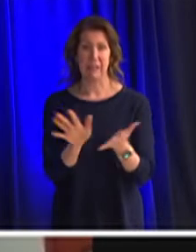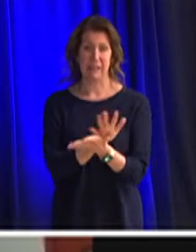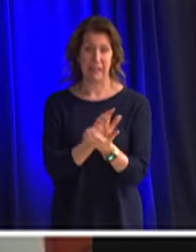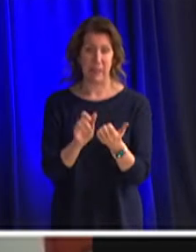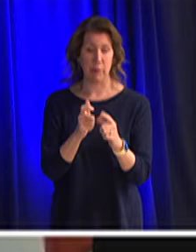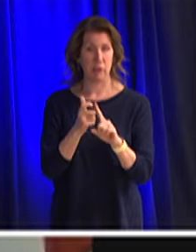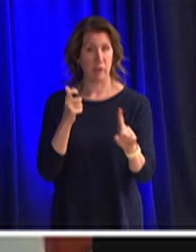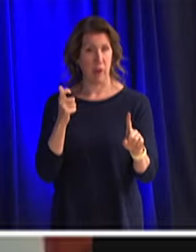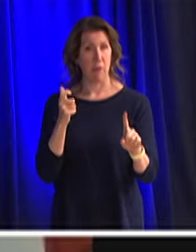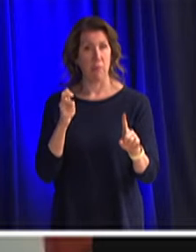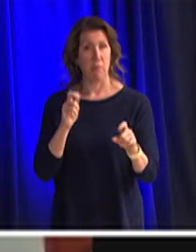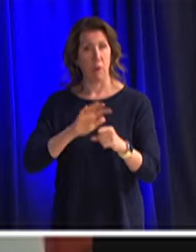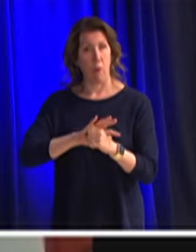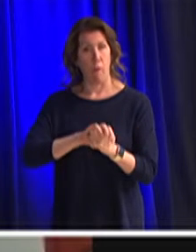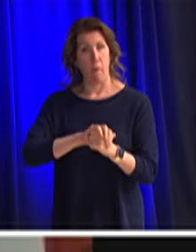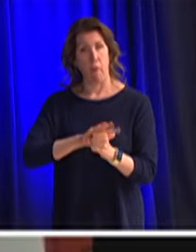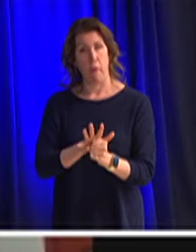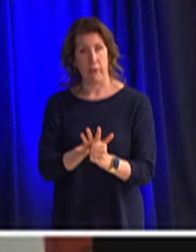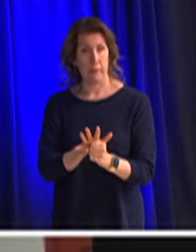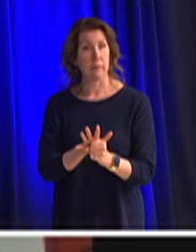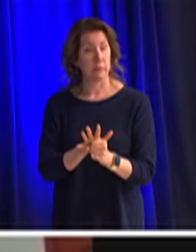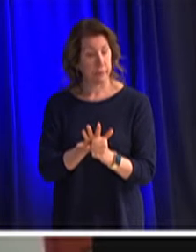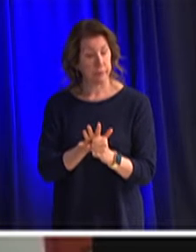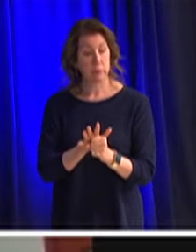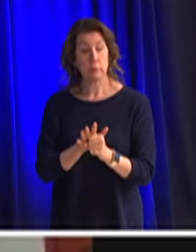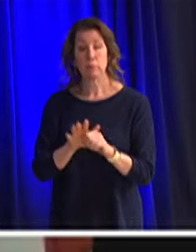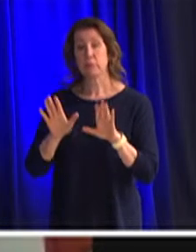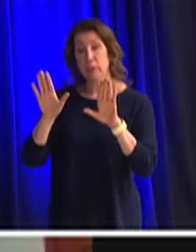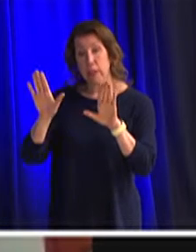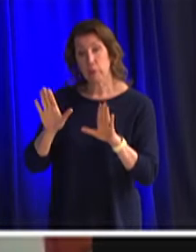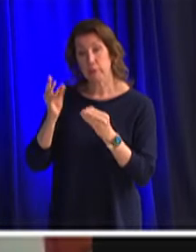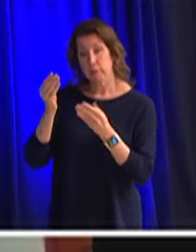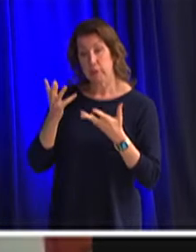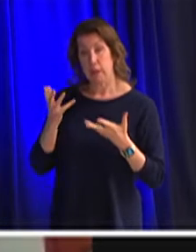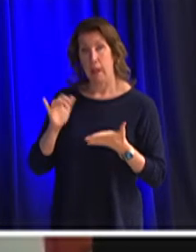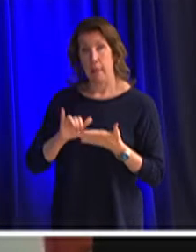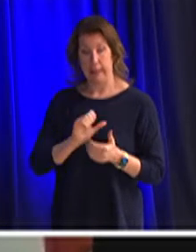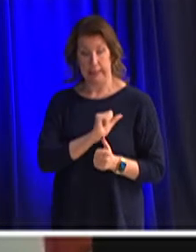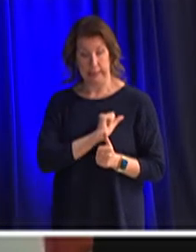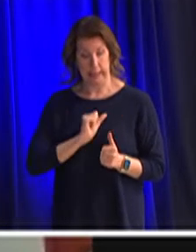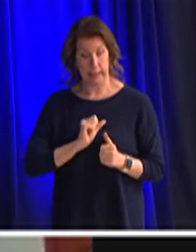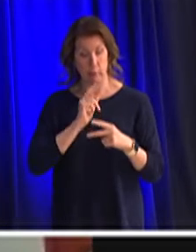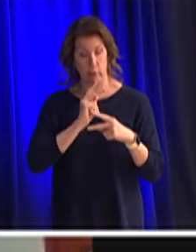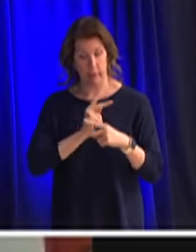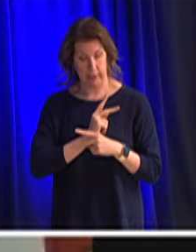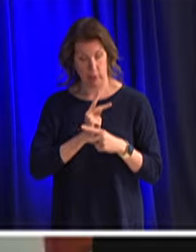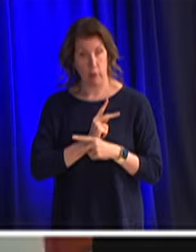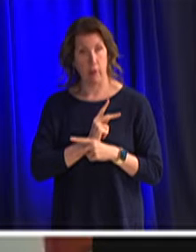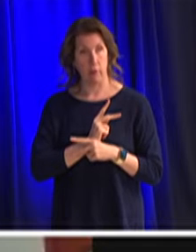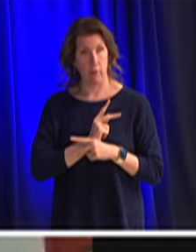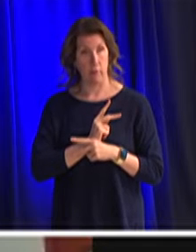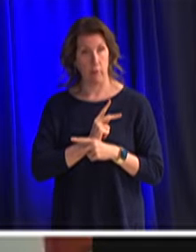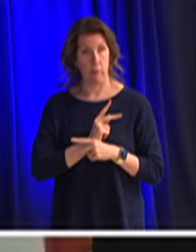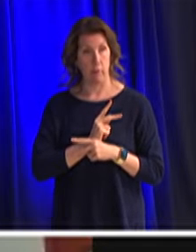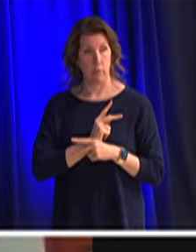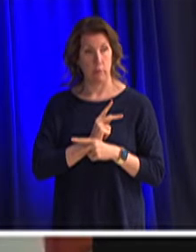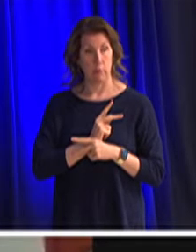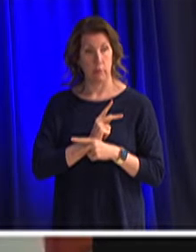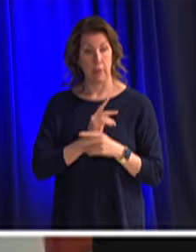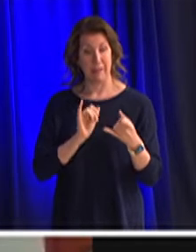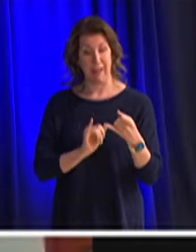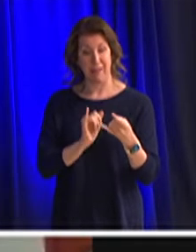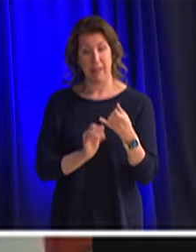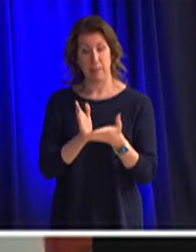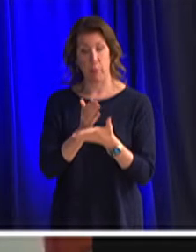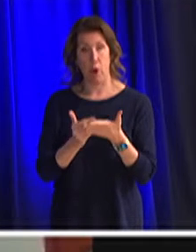economy. It's great to hear that the Senate is working out the details, I guess, on the last of the relief bill. That